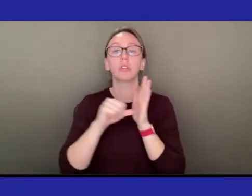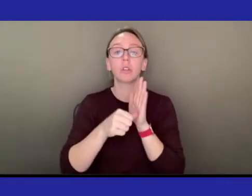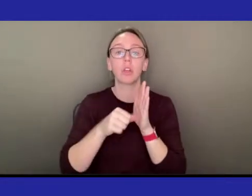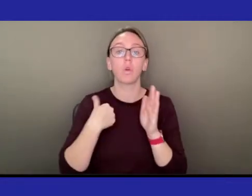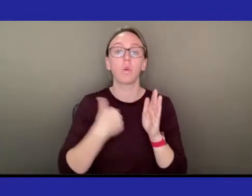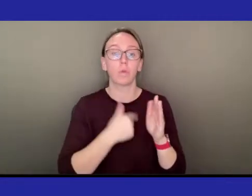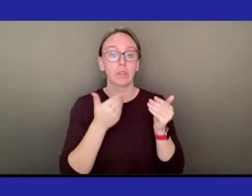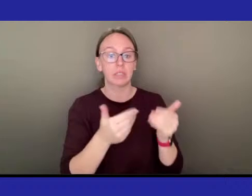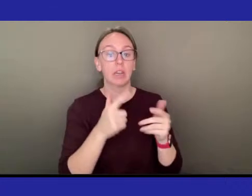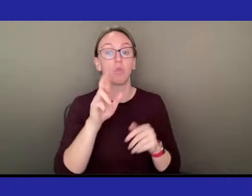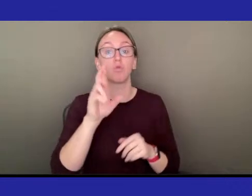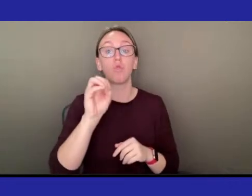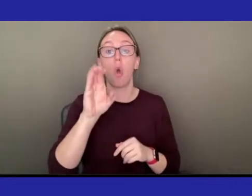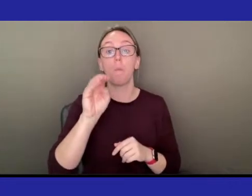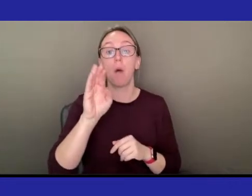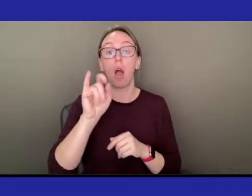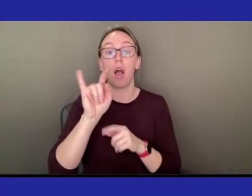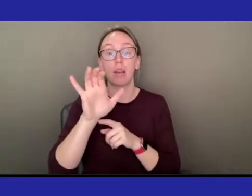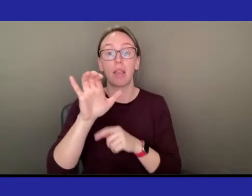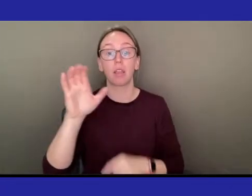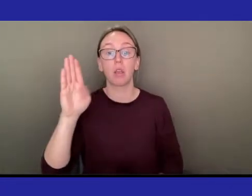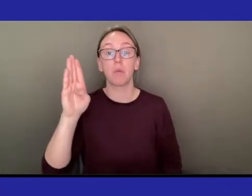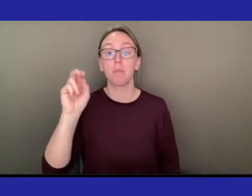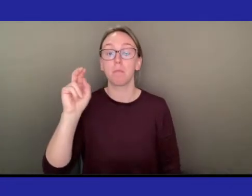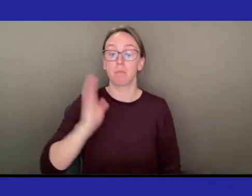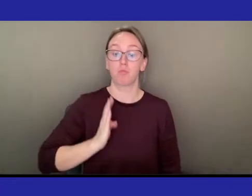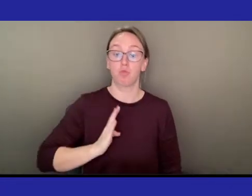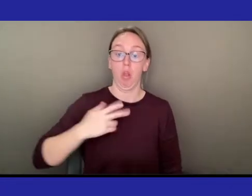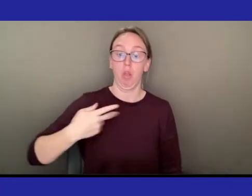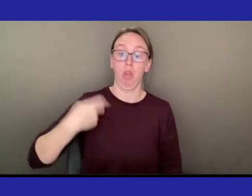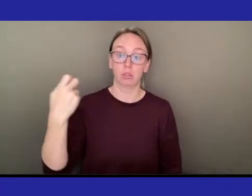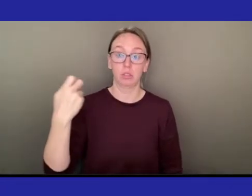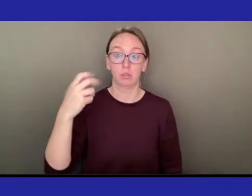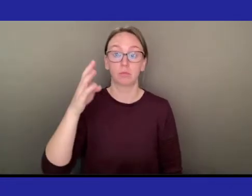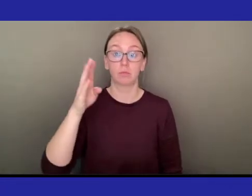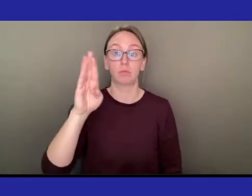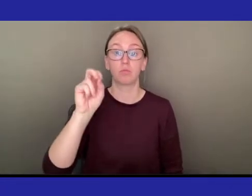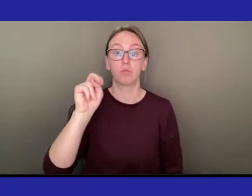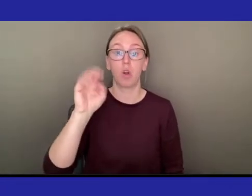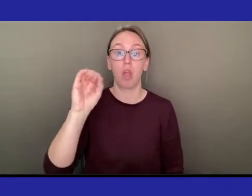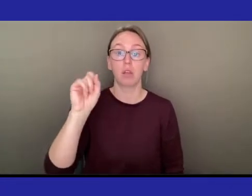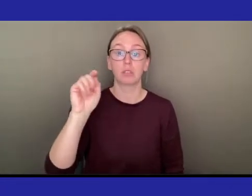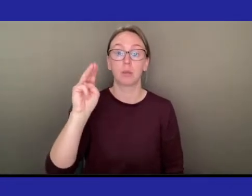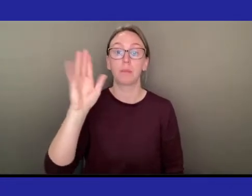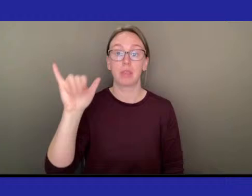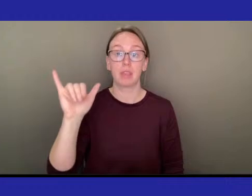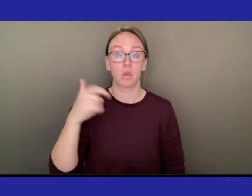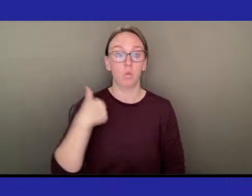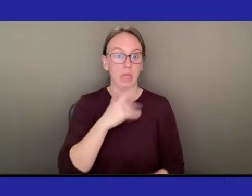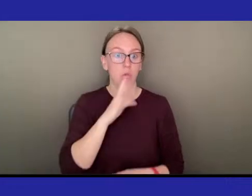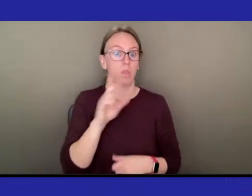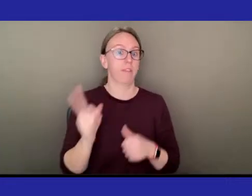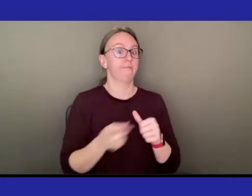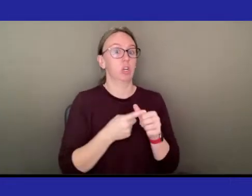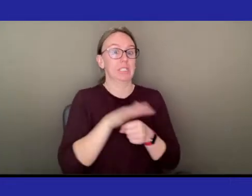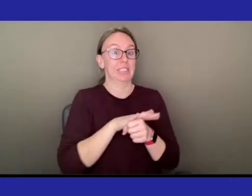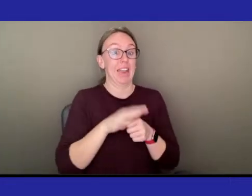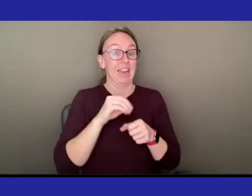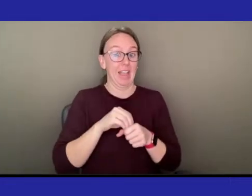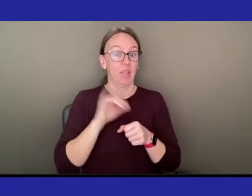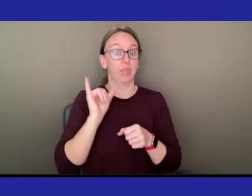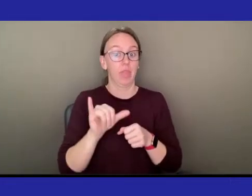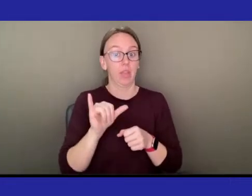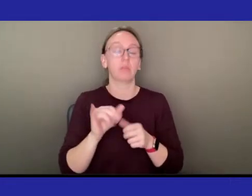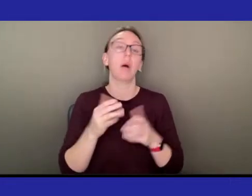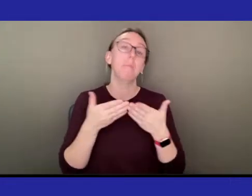bronchoscopy last year, and we were the first site in the Northeast, a public hospital site in the Northeast, to have robotic